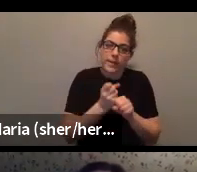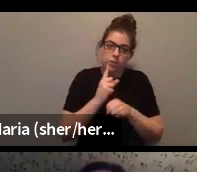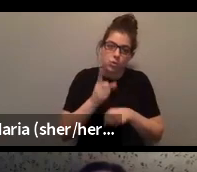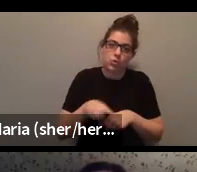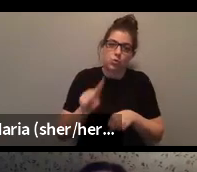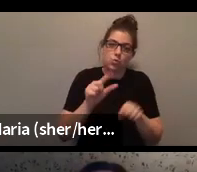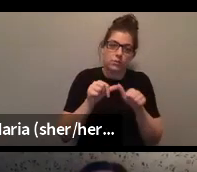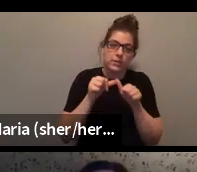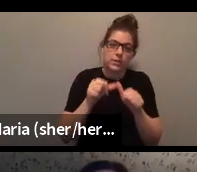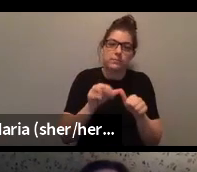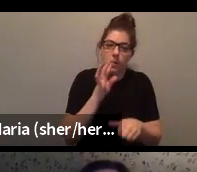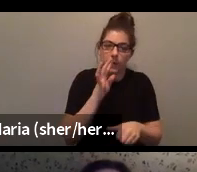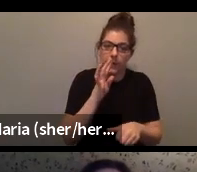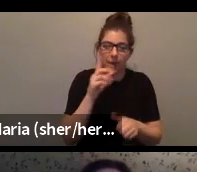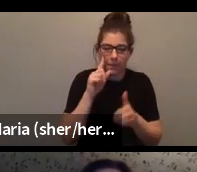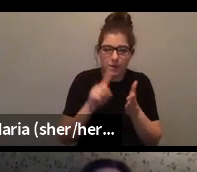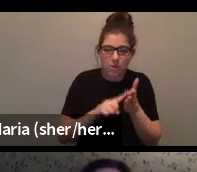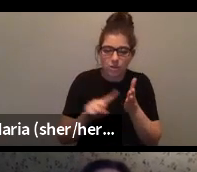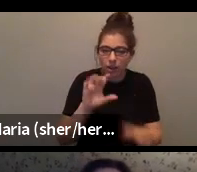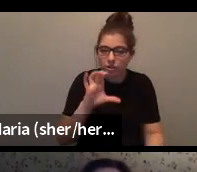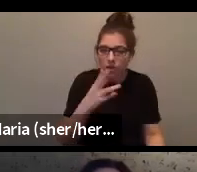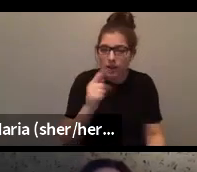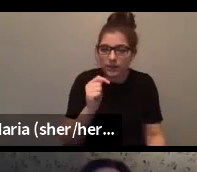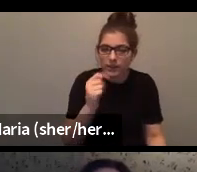I'm gonna check the chat and see how we're doing.